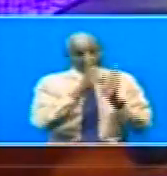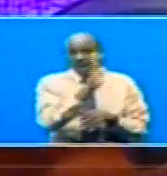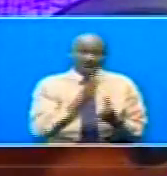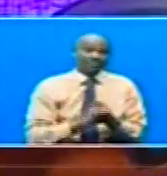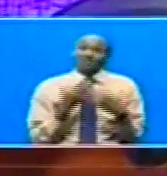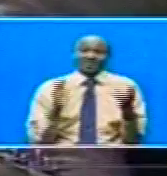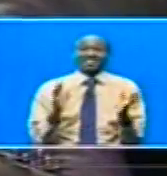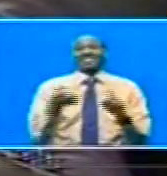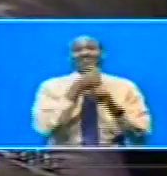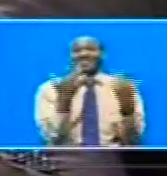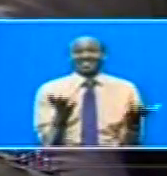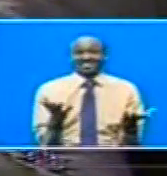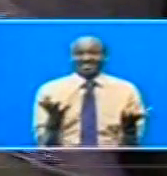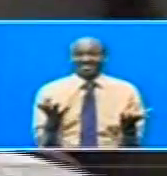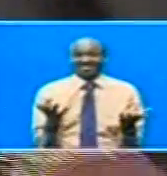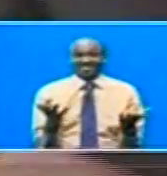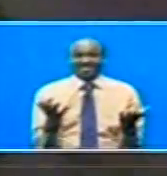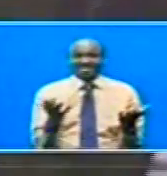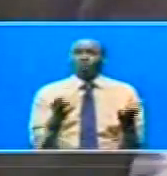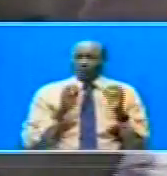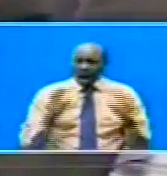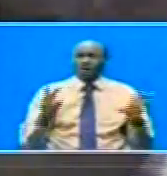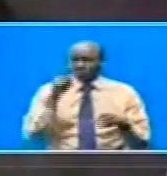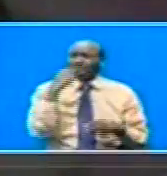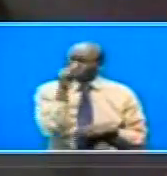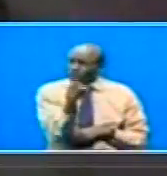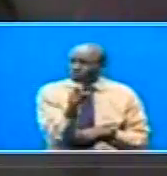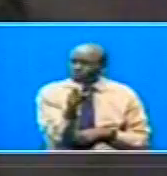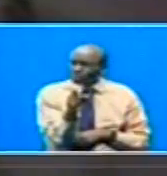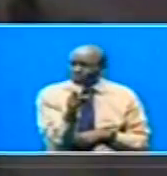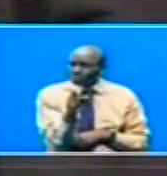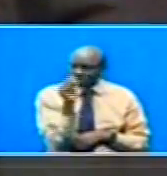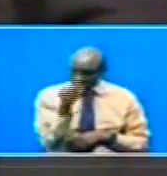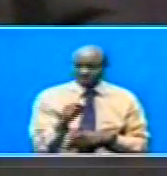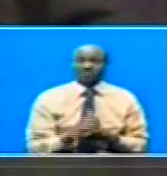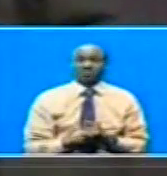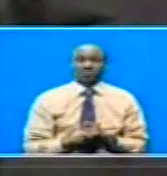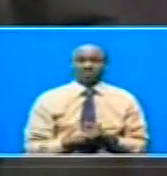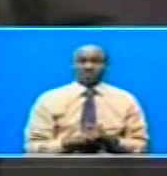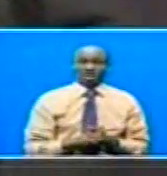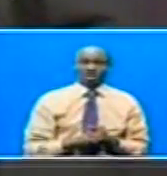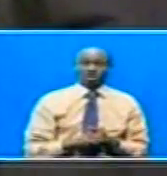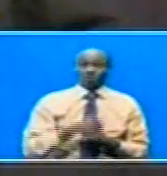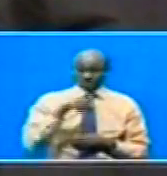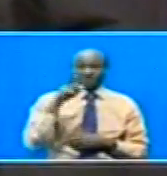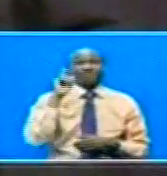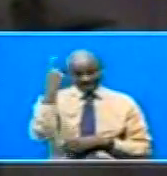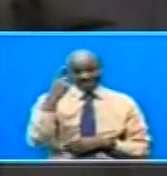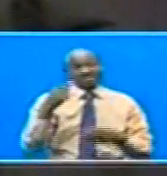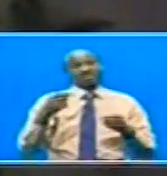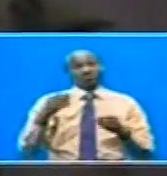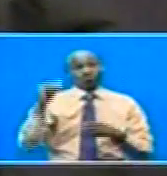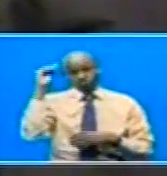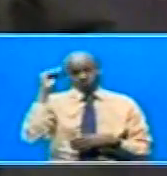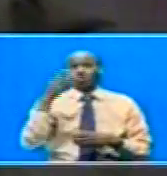that. Wow, he told you that? Yeah. And you went to the first inauguration, did you? Yes.